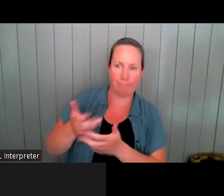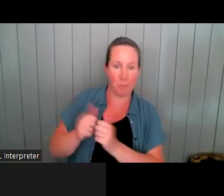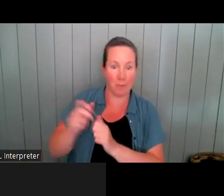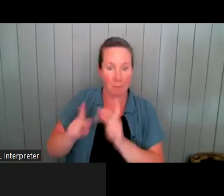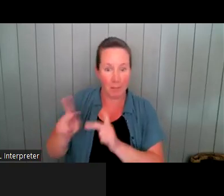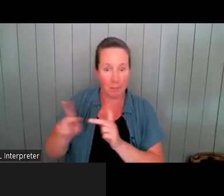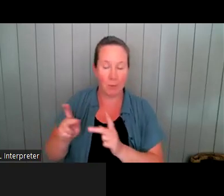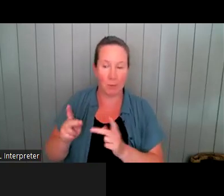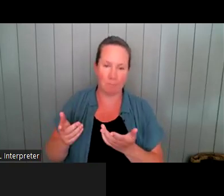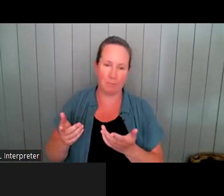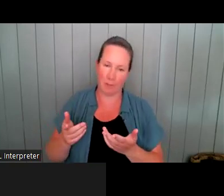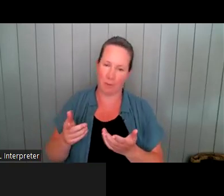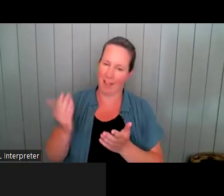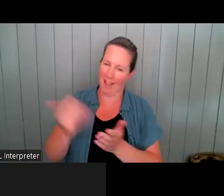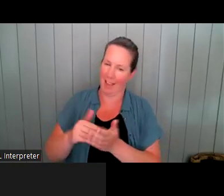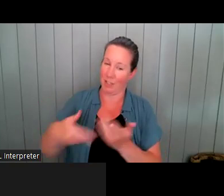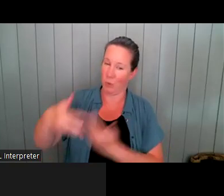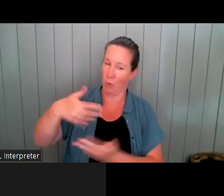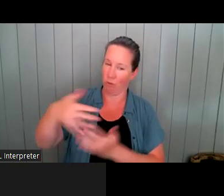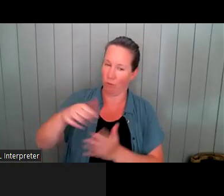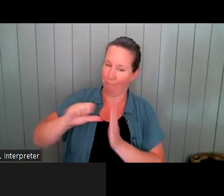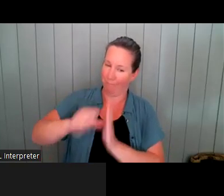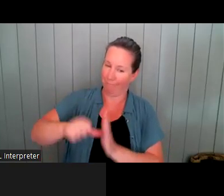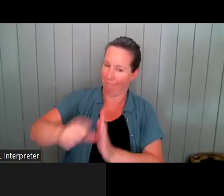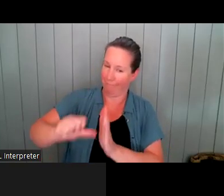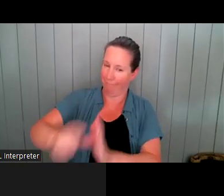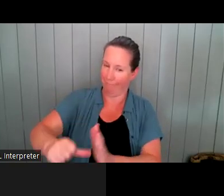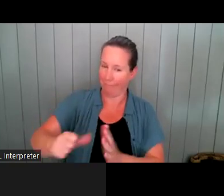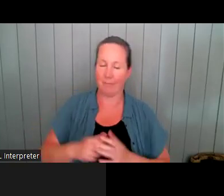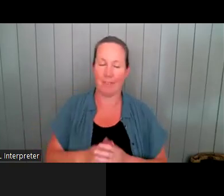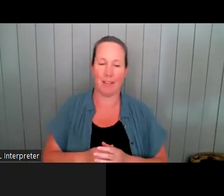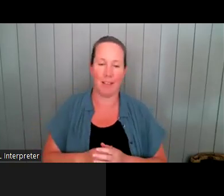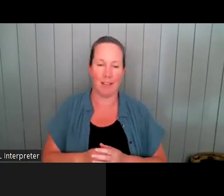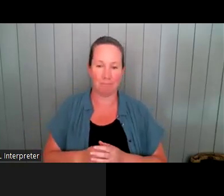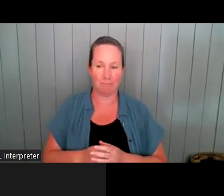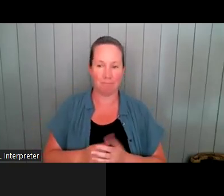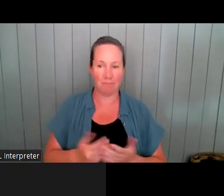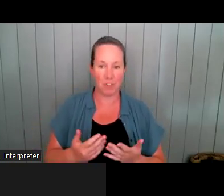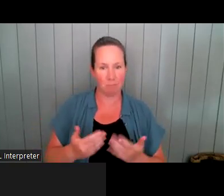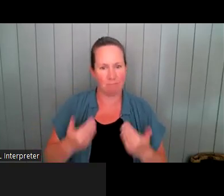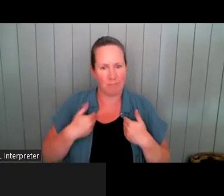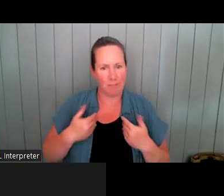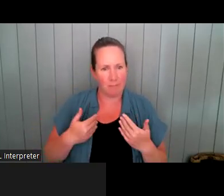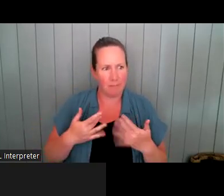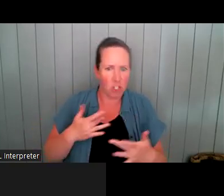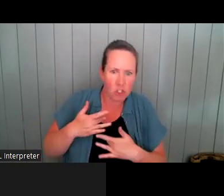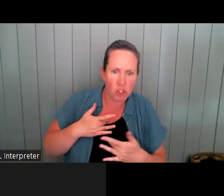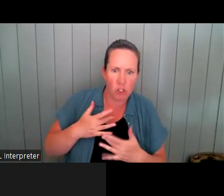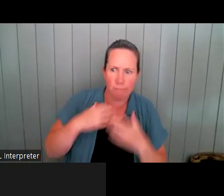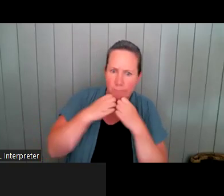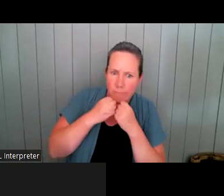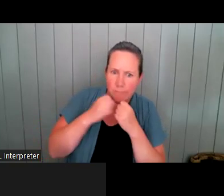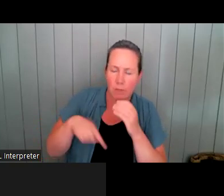focus. And they have concern for others, integrity,